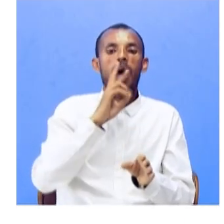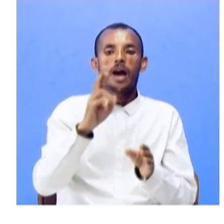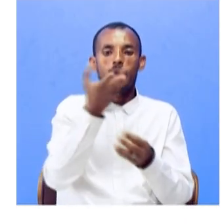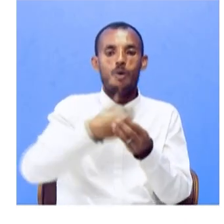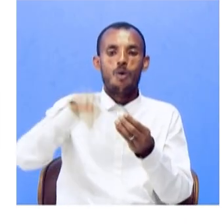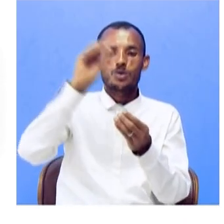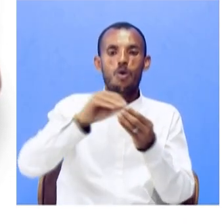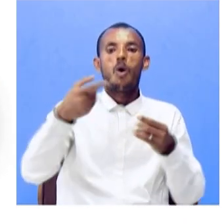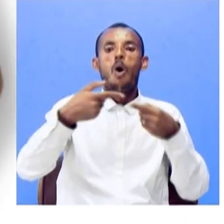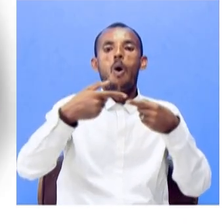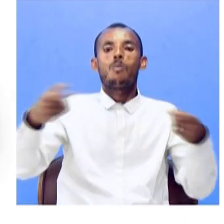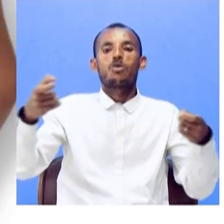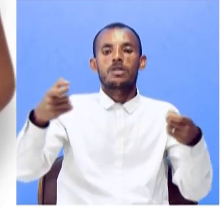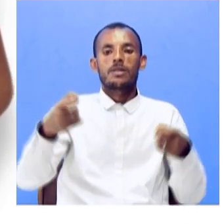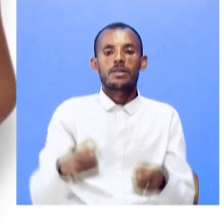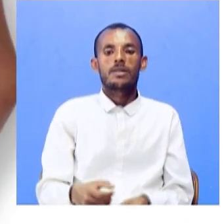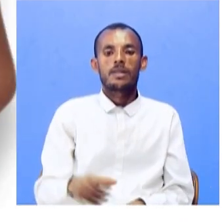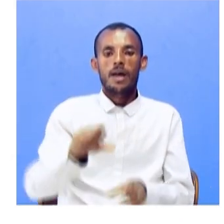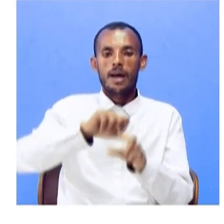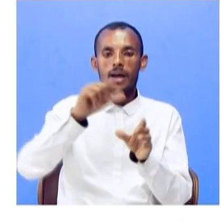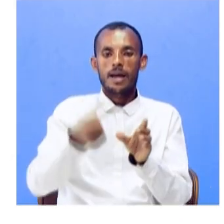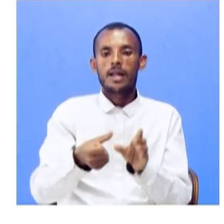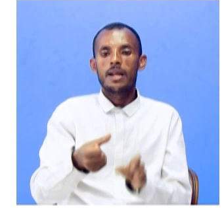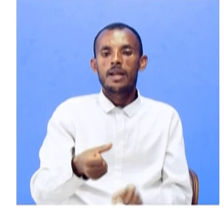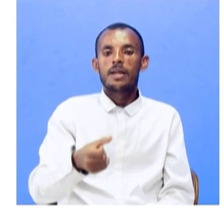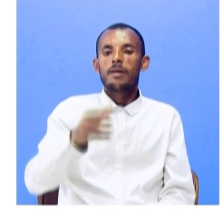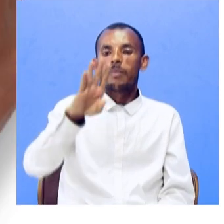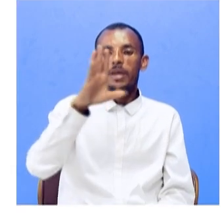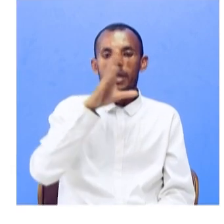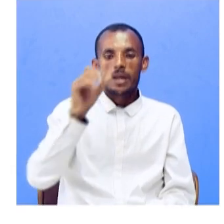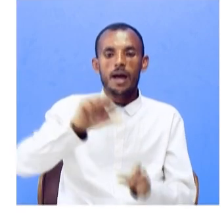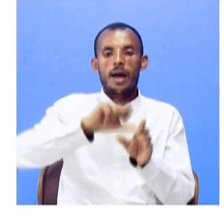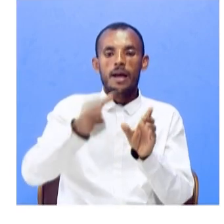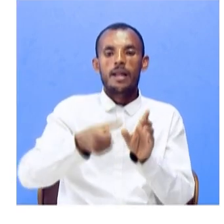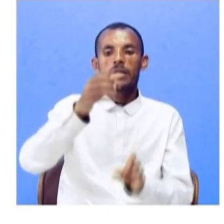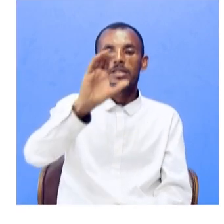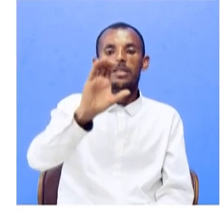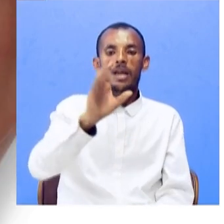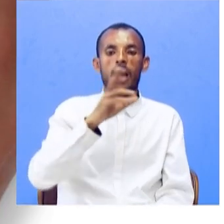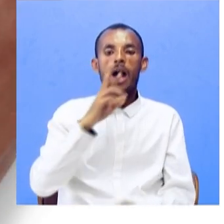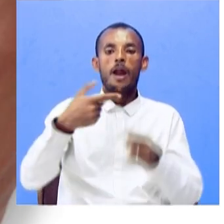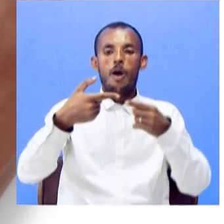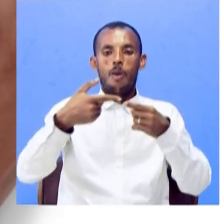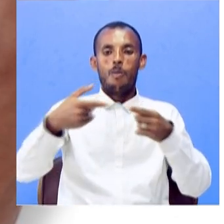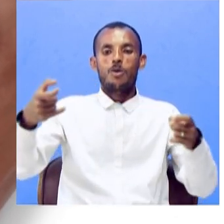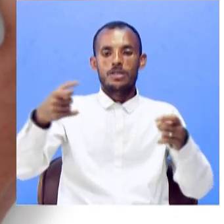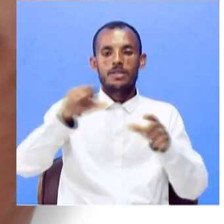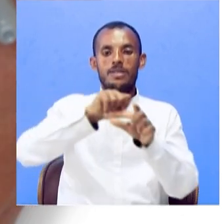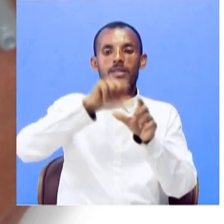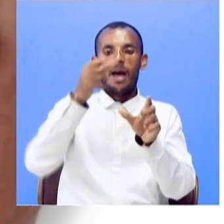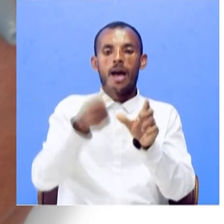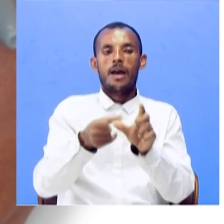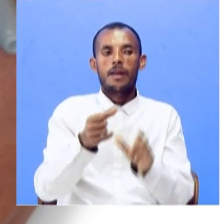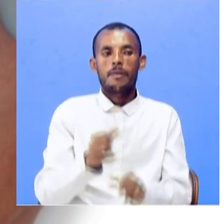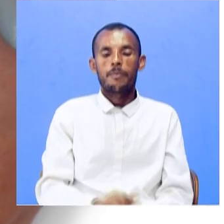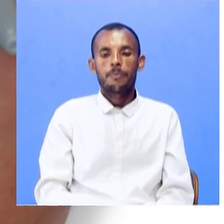Angle B and angle C, opposite angles. These are opposite